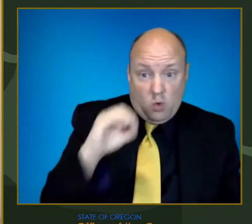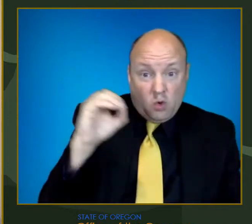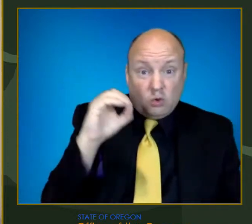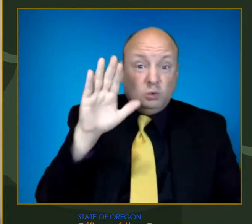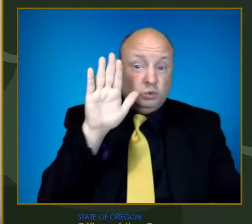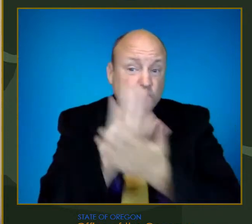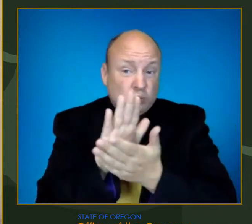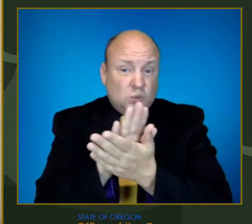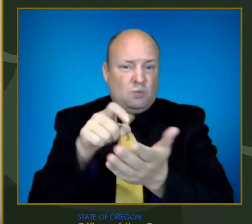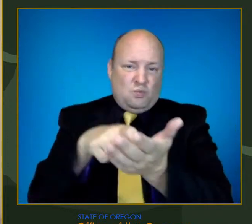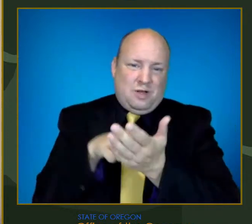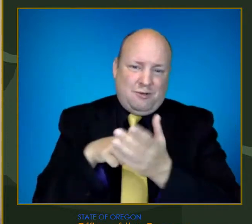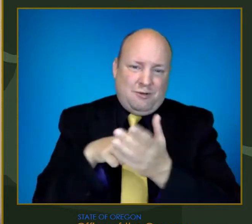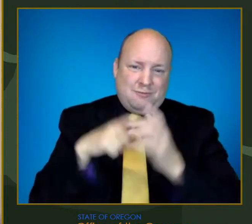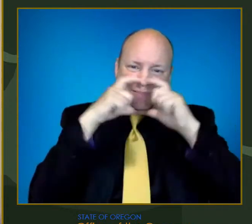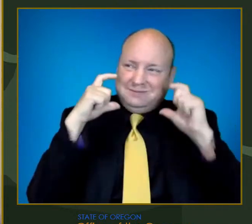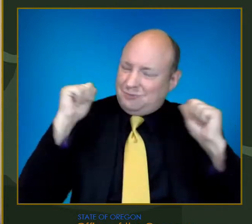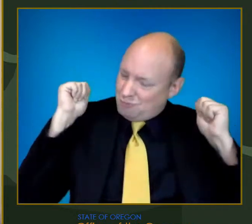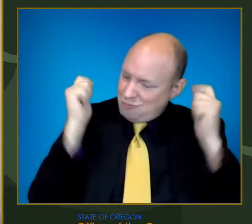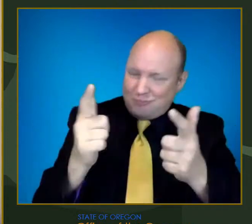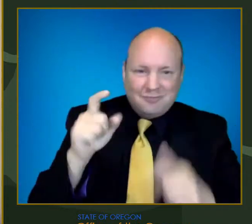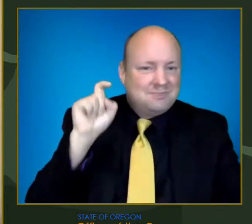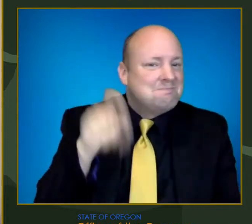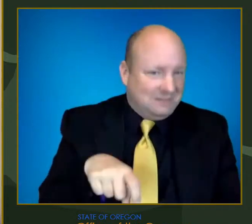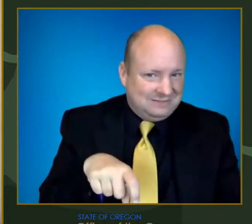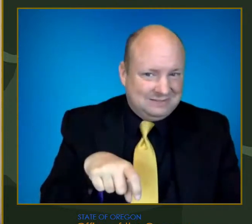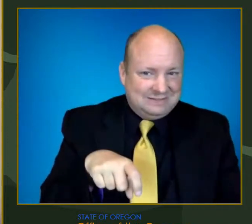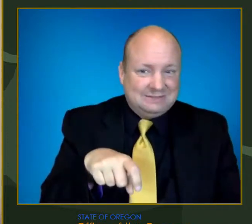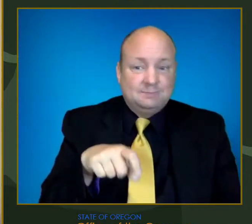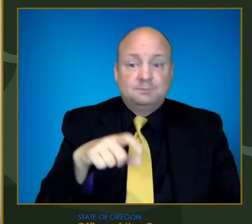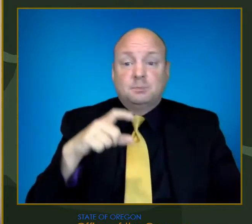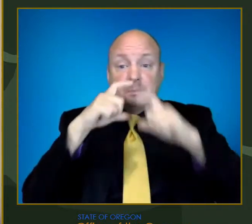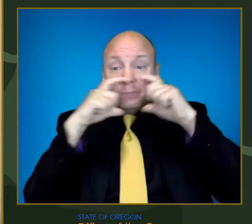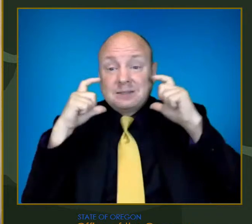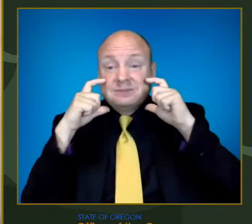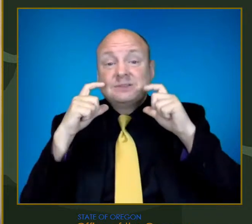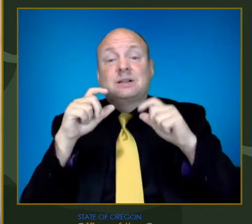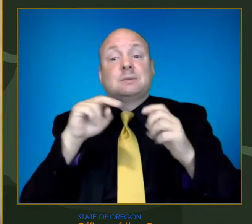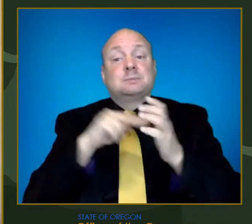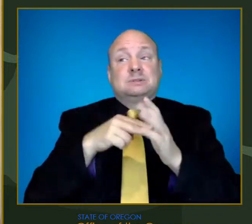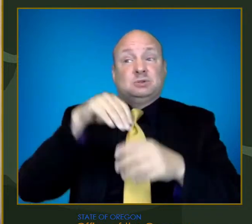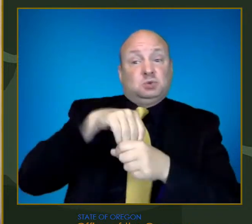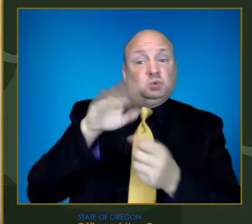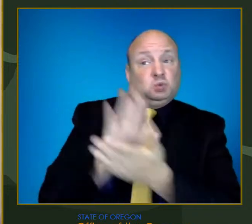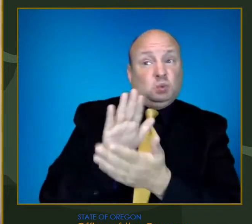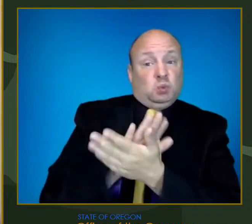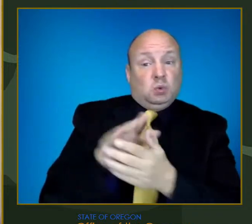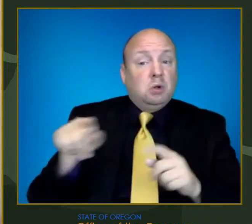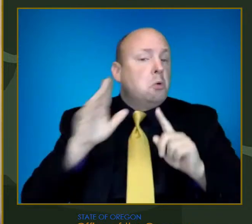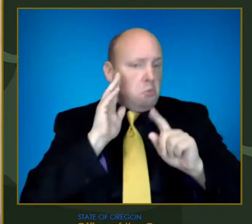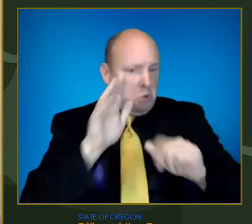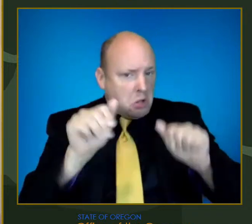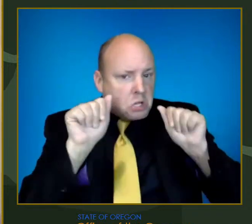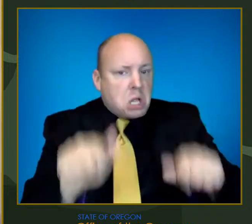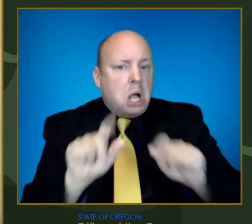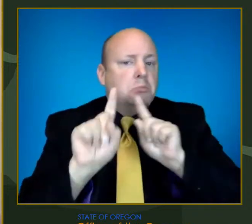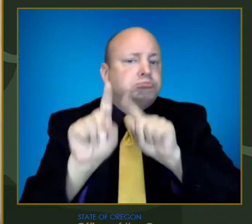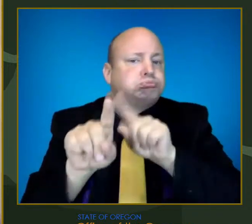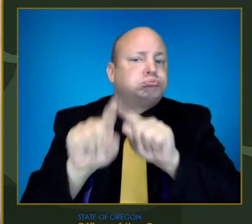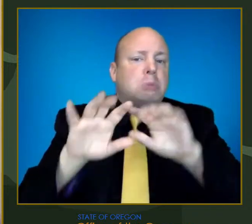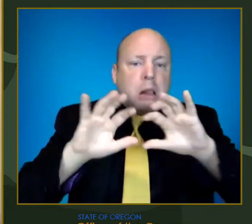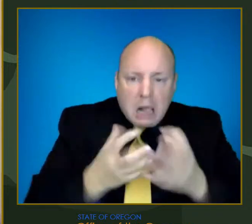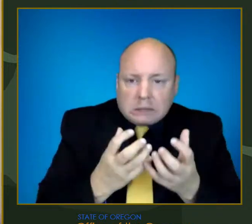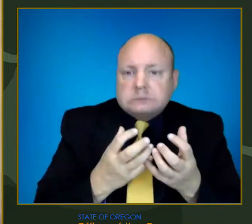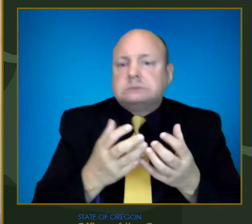keep students learning in person by reducing infections and quarantines, especially when paired with other layered prevention efforts